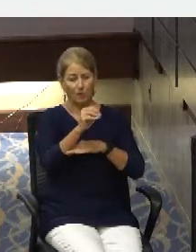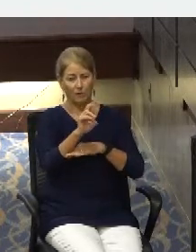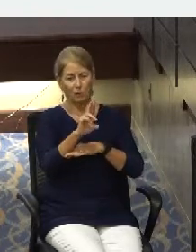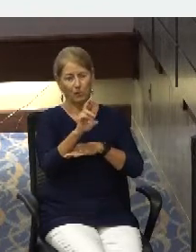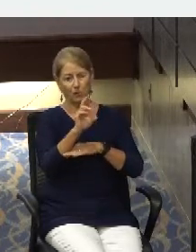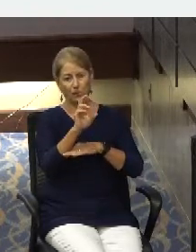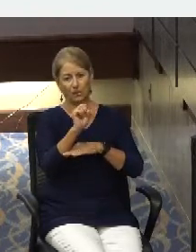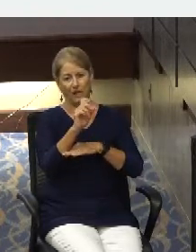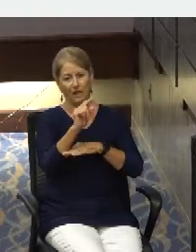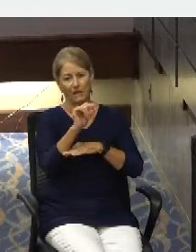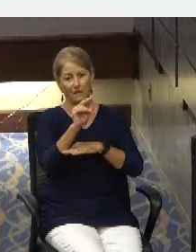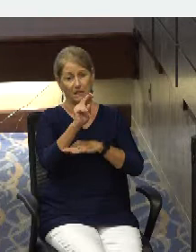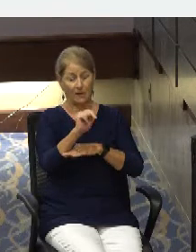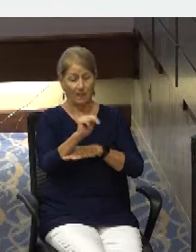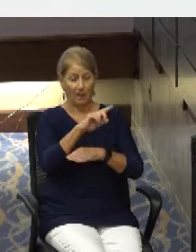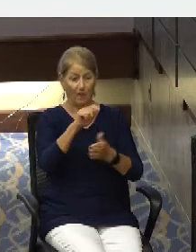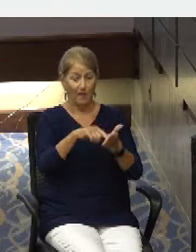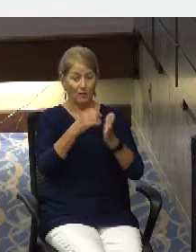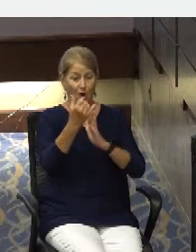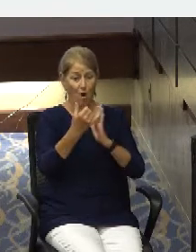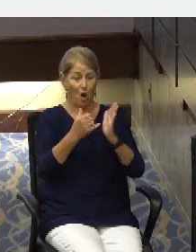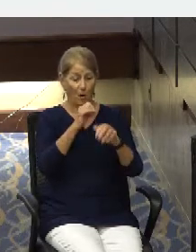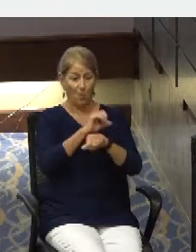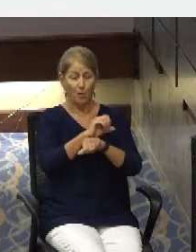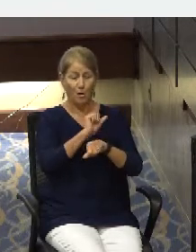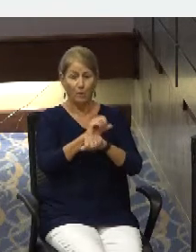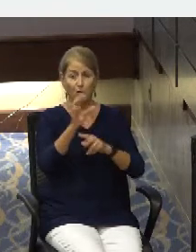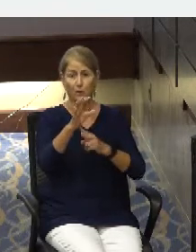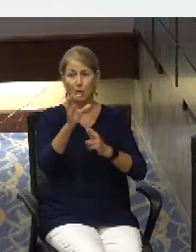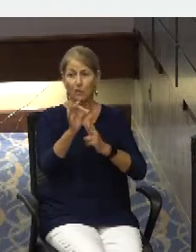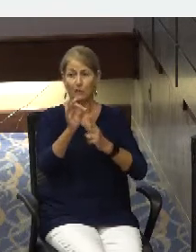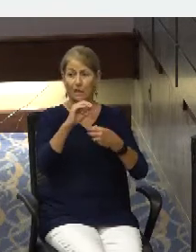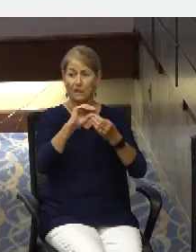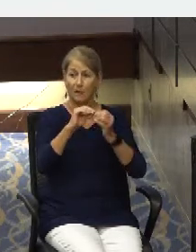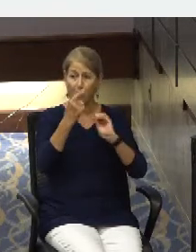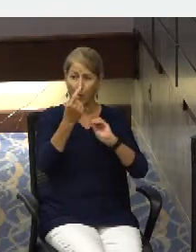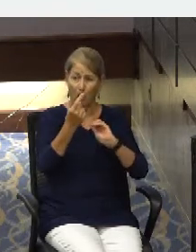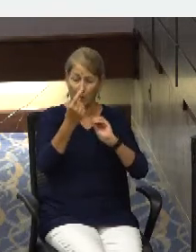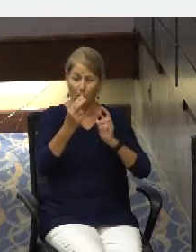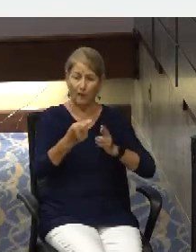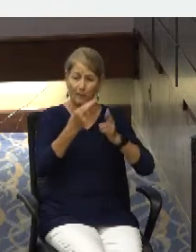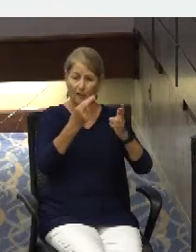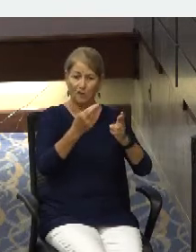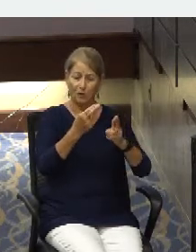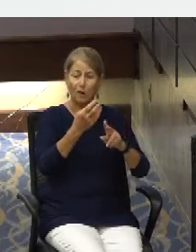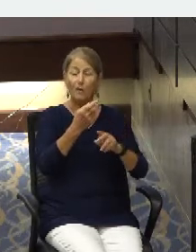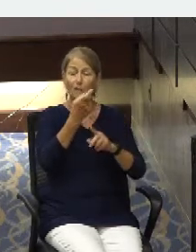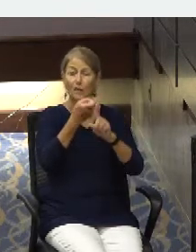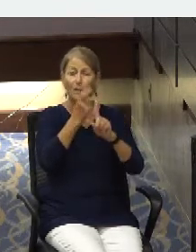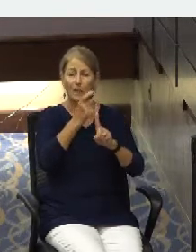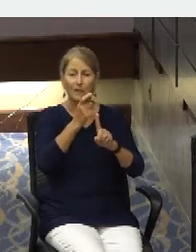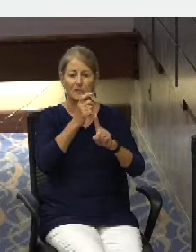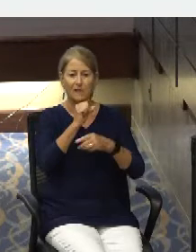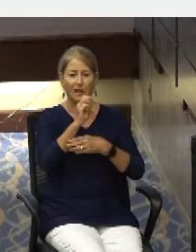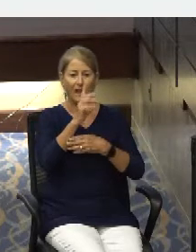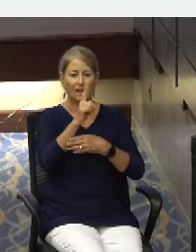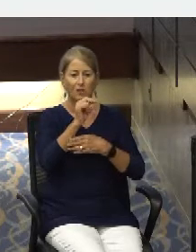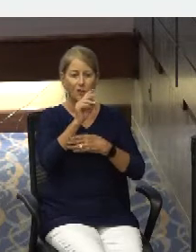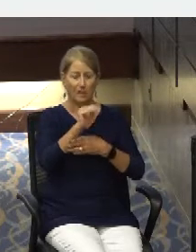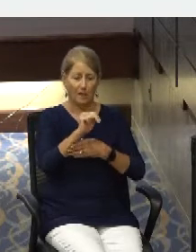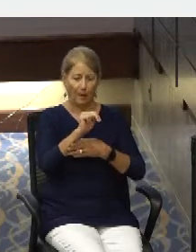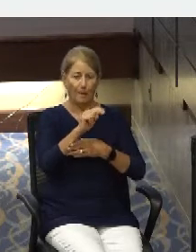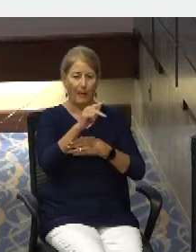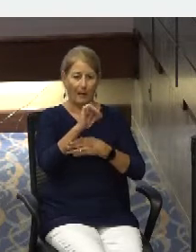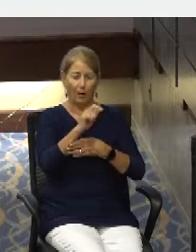was chosen as the #1 recommendation by consensus of the selection panel. The panelists were very impressed